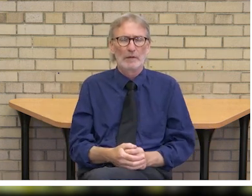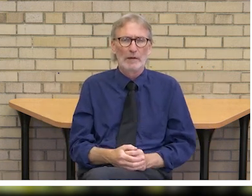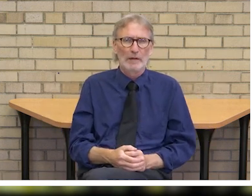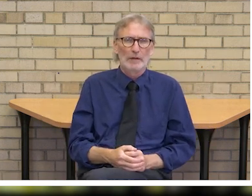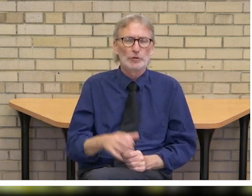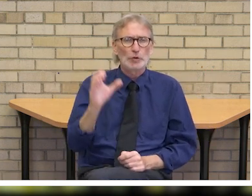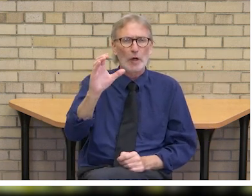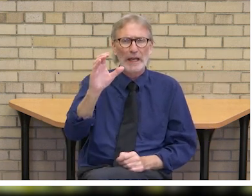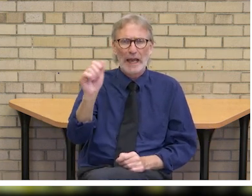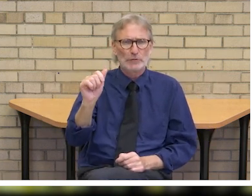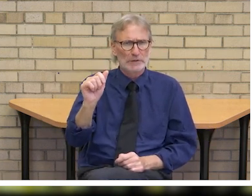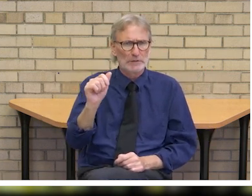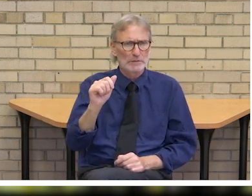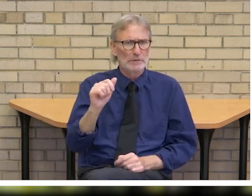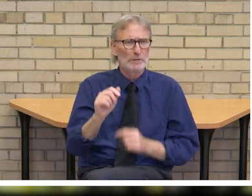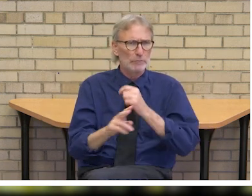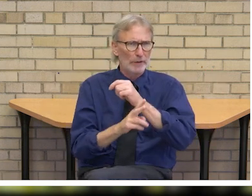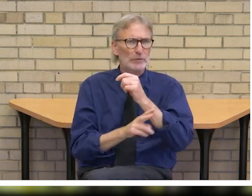not all that's happening here.